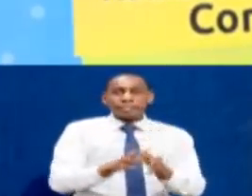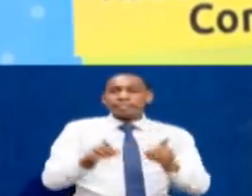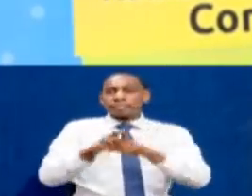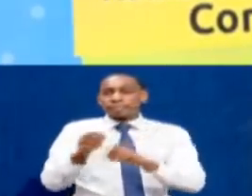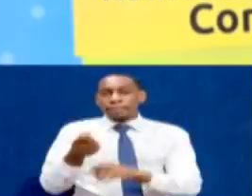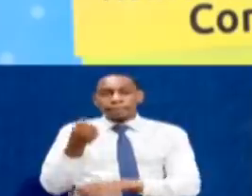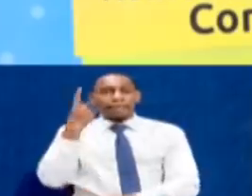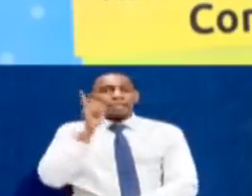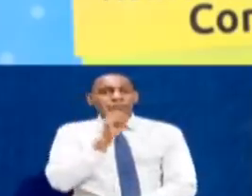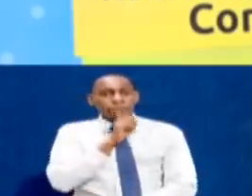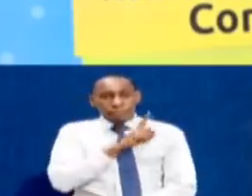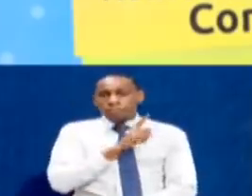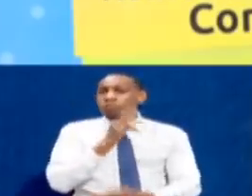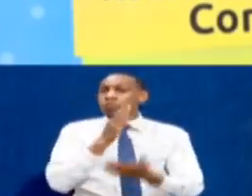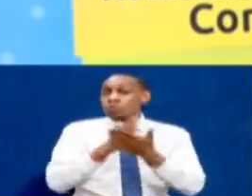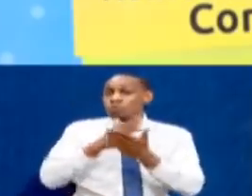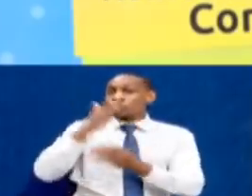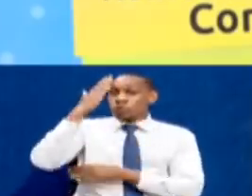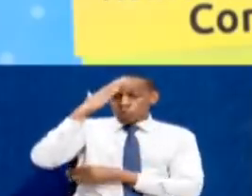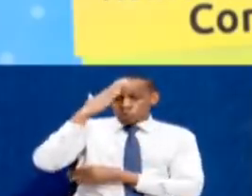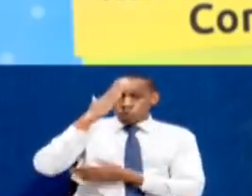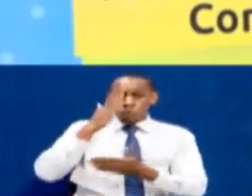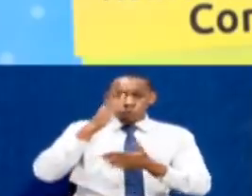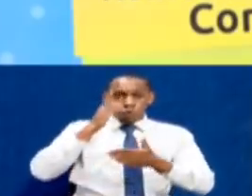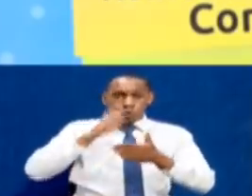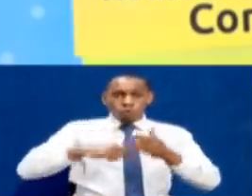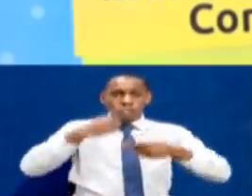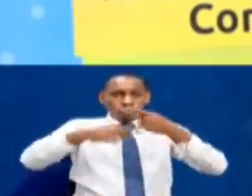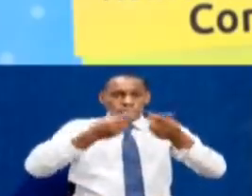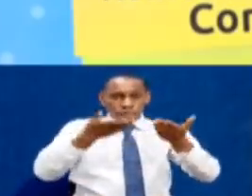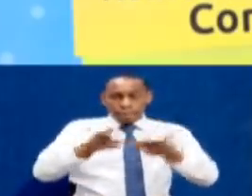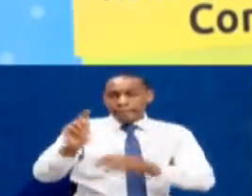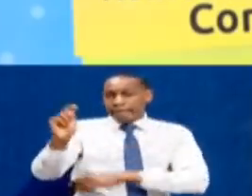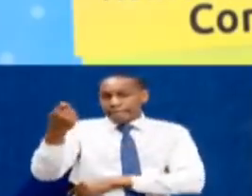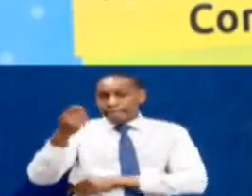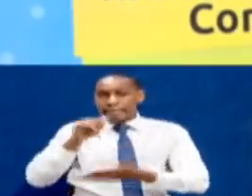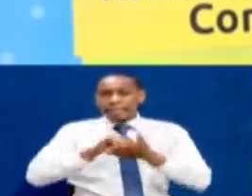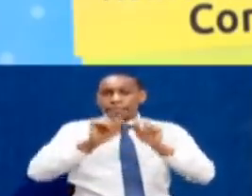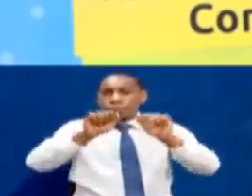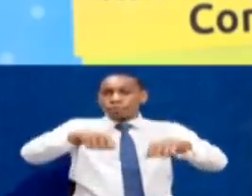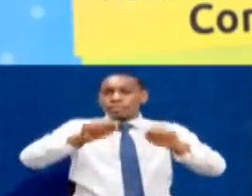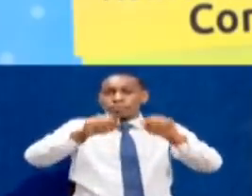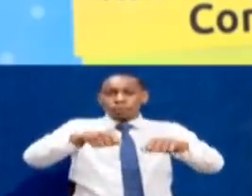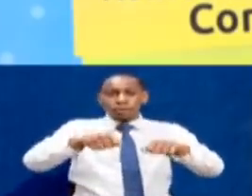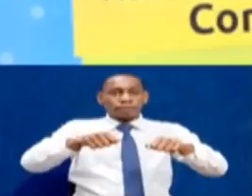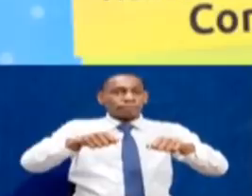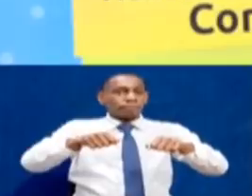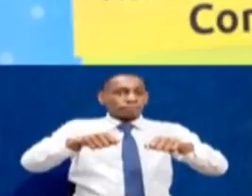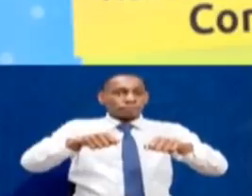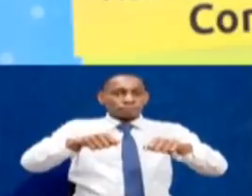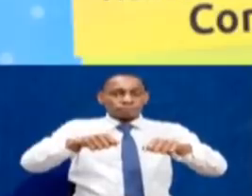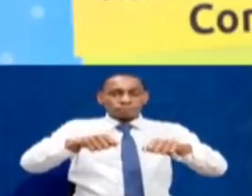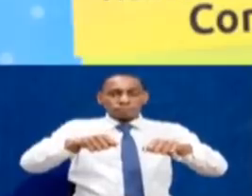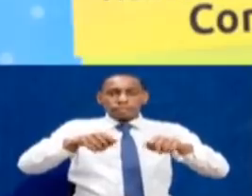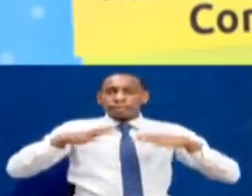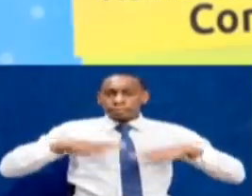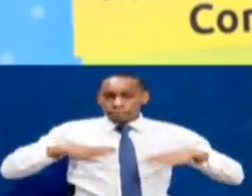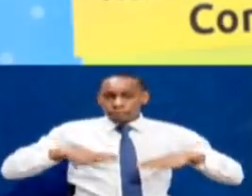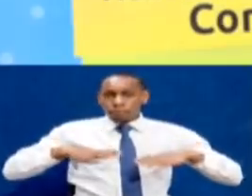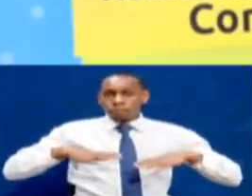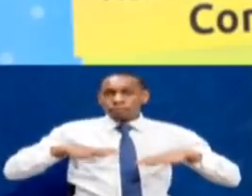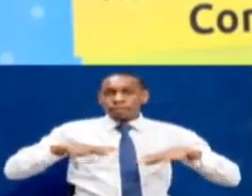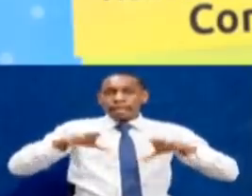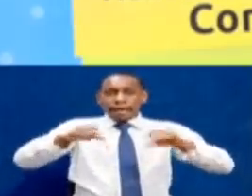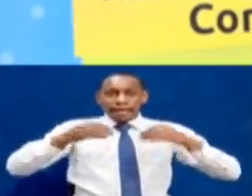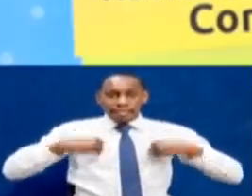the understanding that we understand what is going on around our country, that we are able to make people take